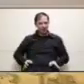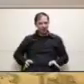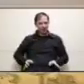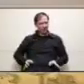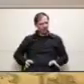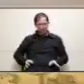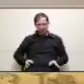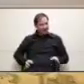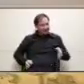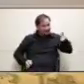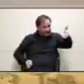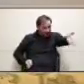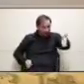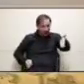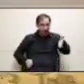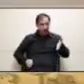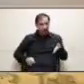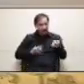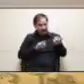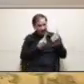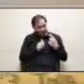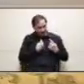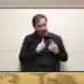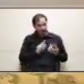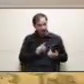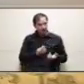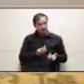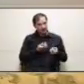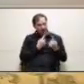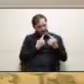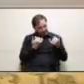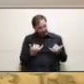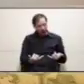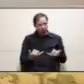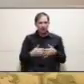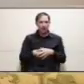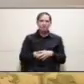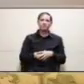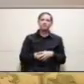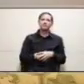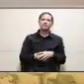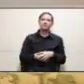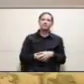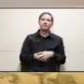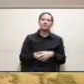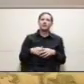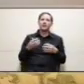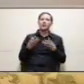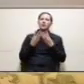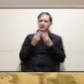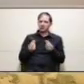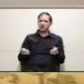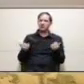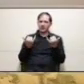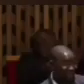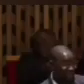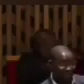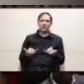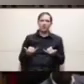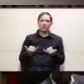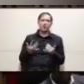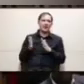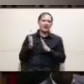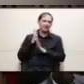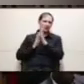committee. He's here. She does not need to submit, he can answer. Okay, can we settle this issue? These are historical records.